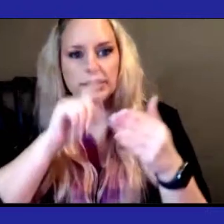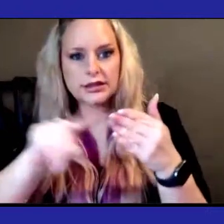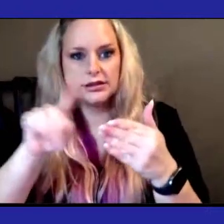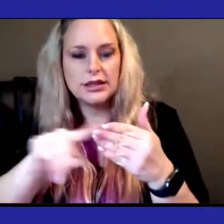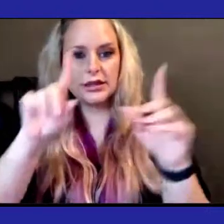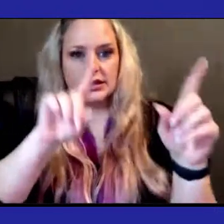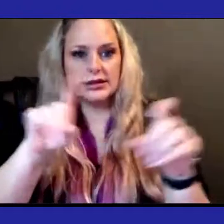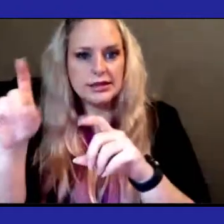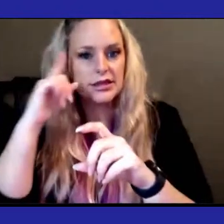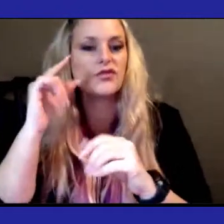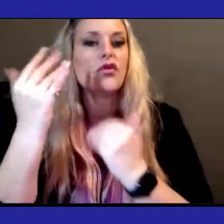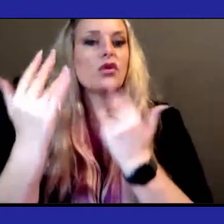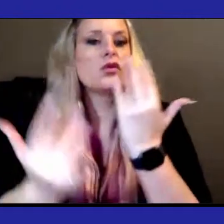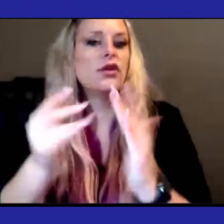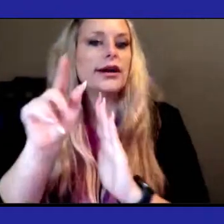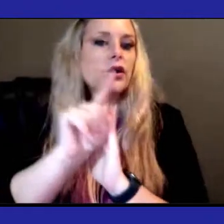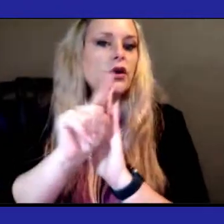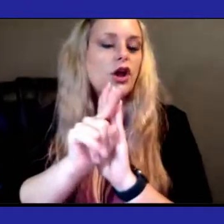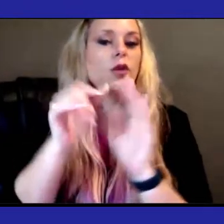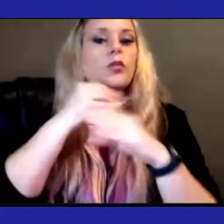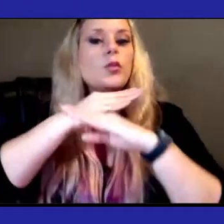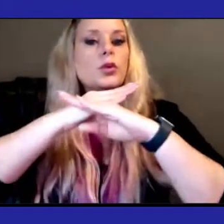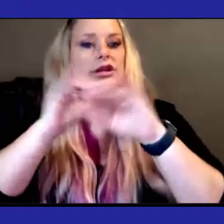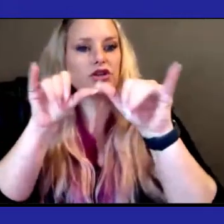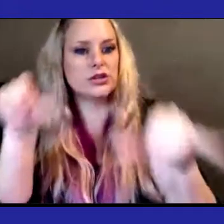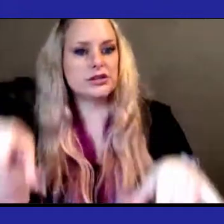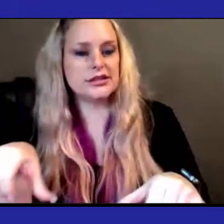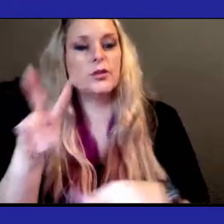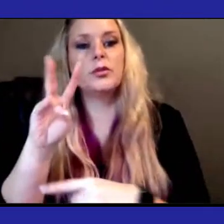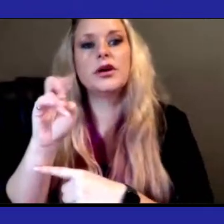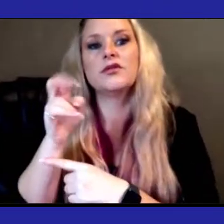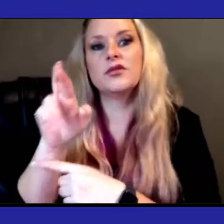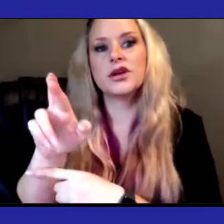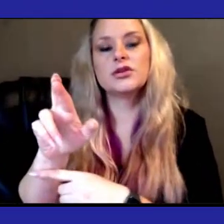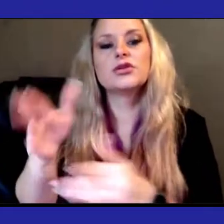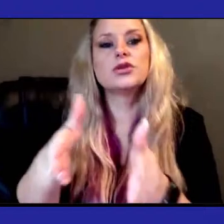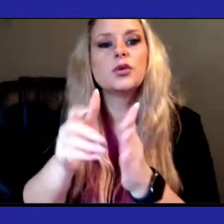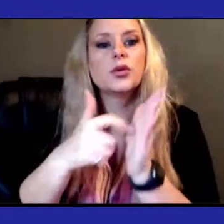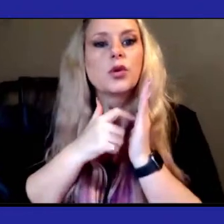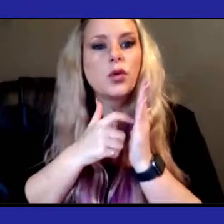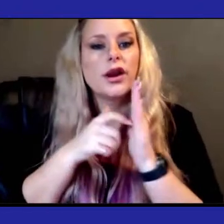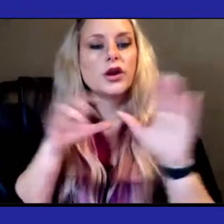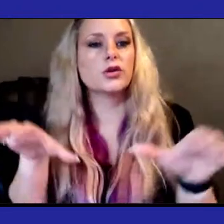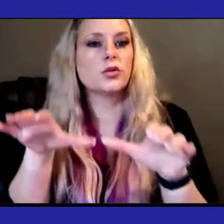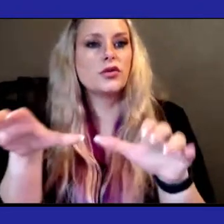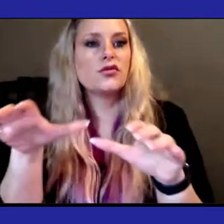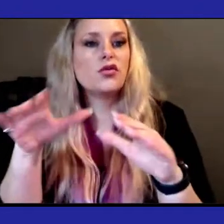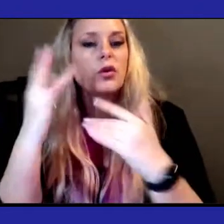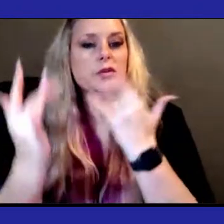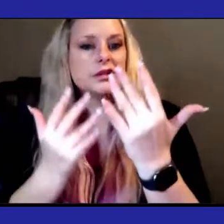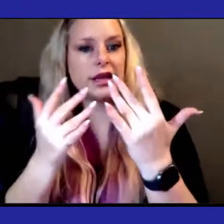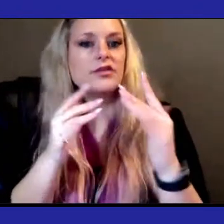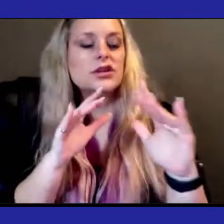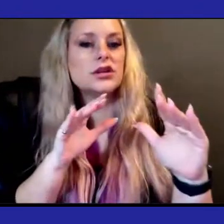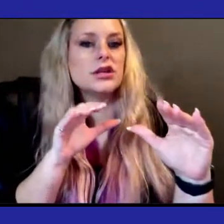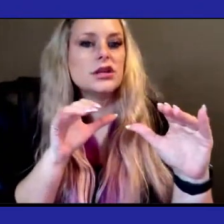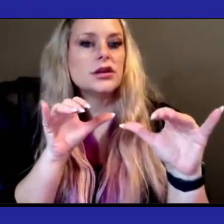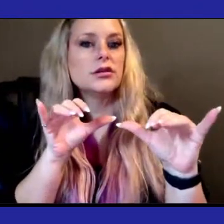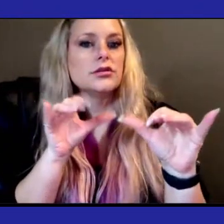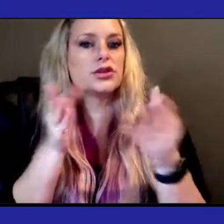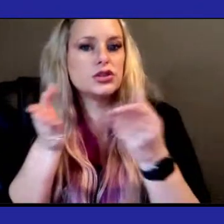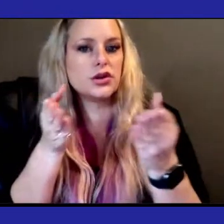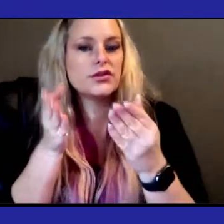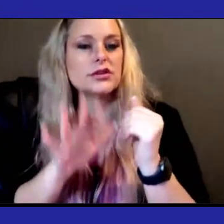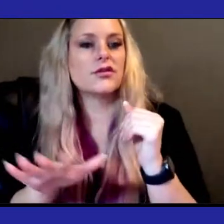and fire protection systems. Vendors are required to perform fire safety services across all of our acute and post-acute facilities